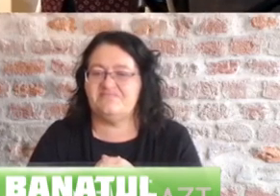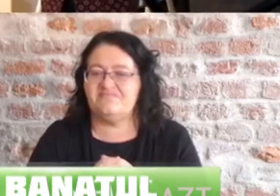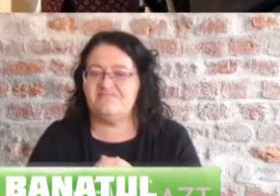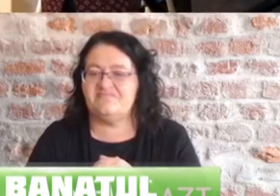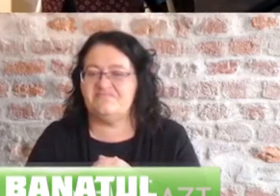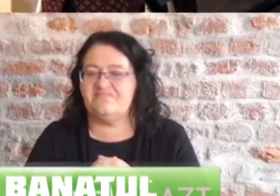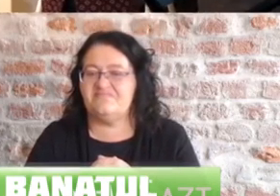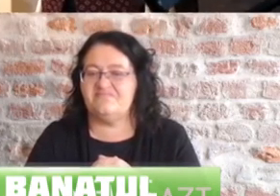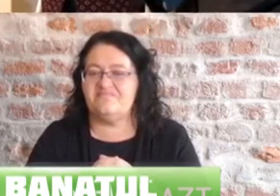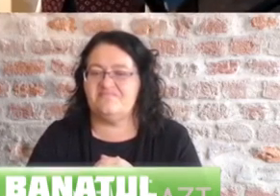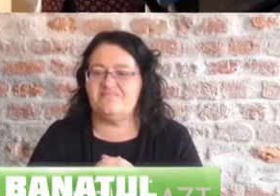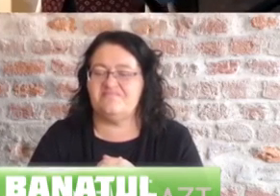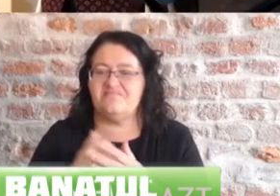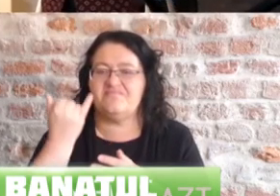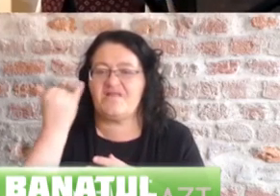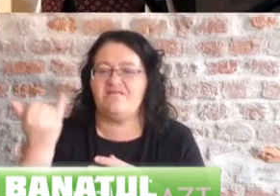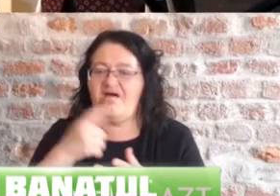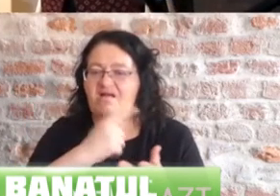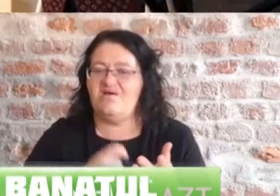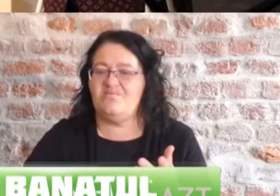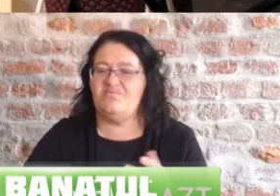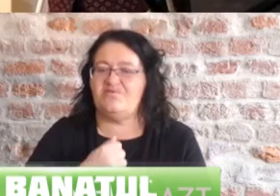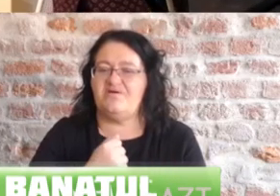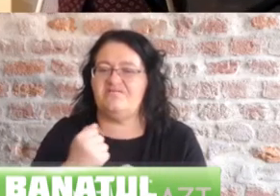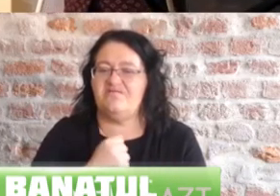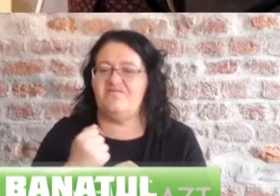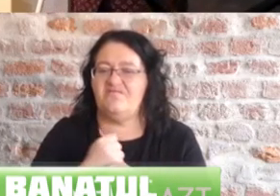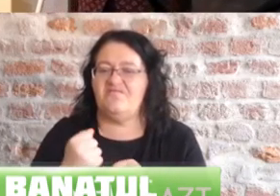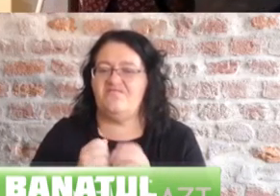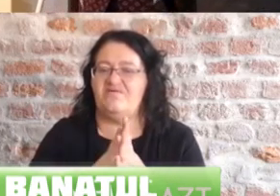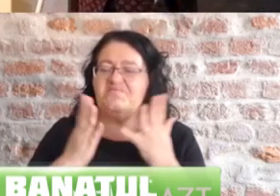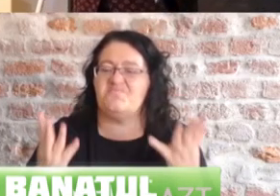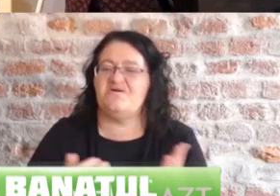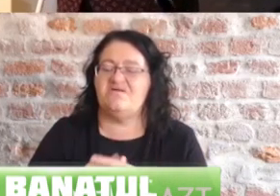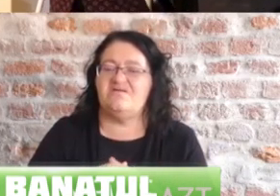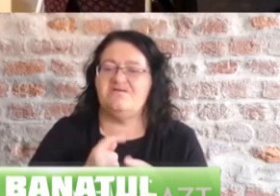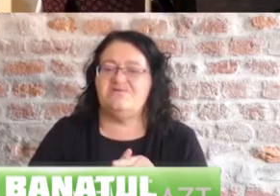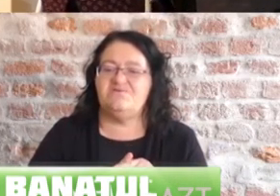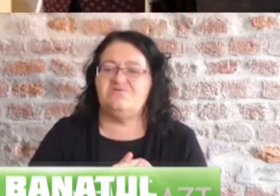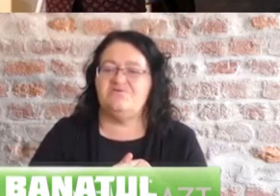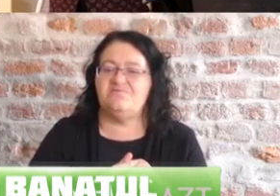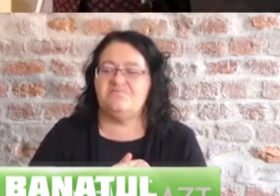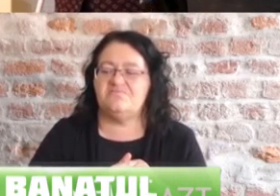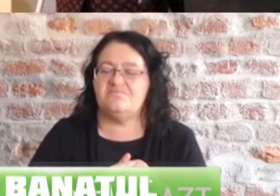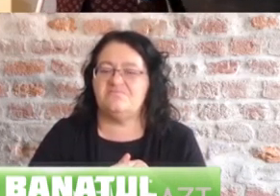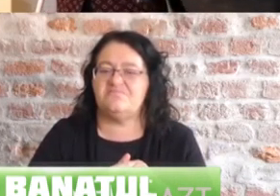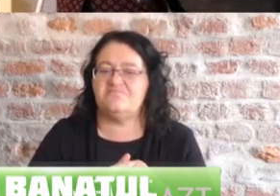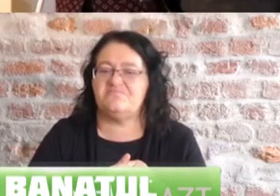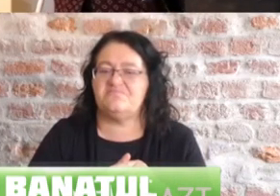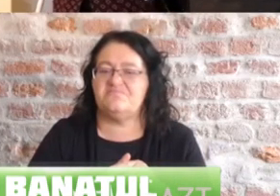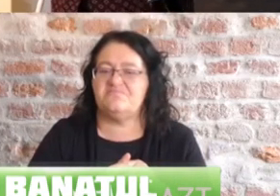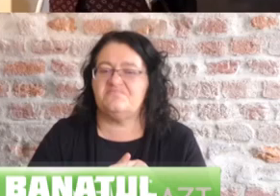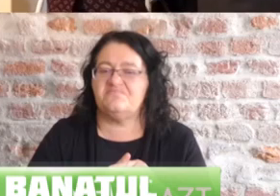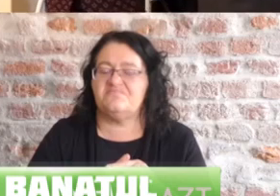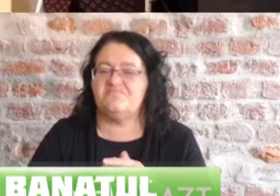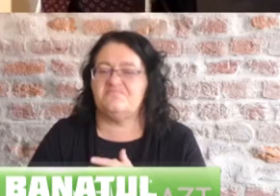to propose ideas for improvement of this complex and interesting site. And the diversity of their approaches,